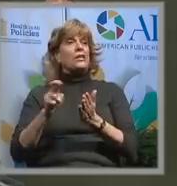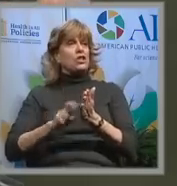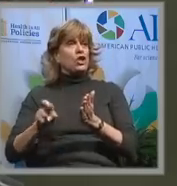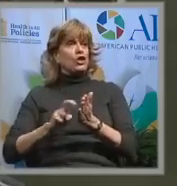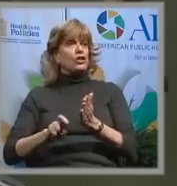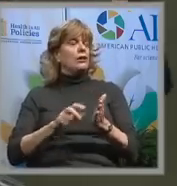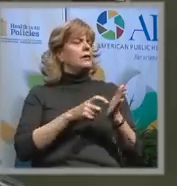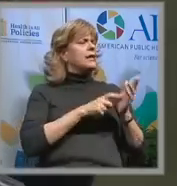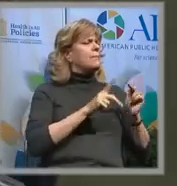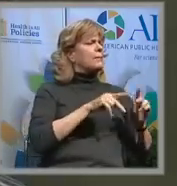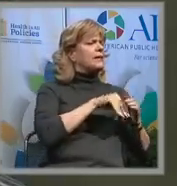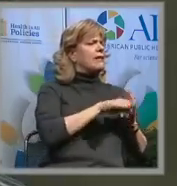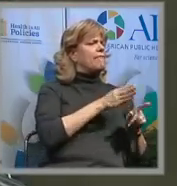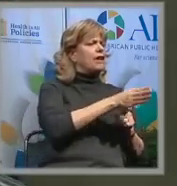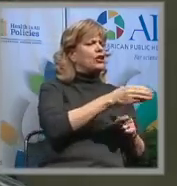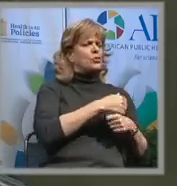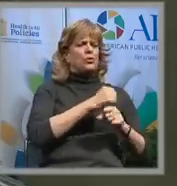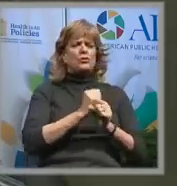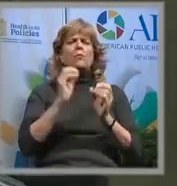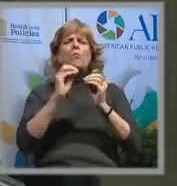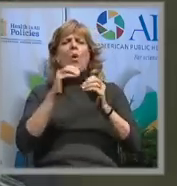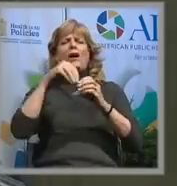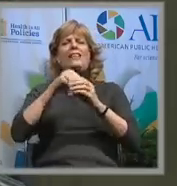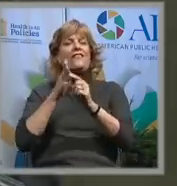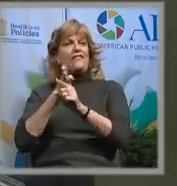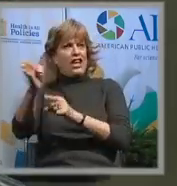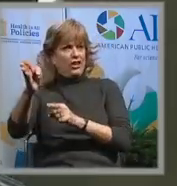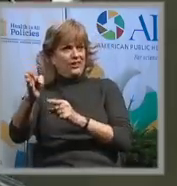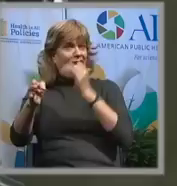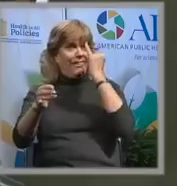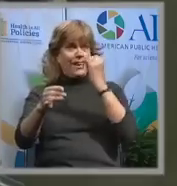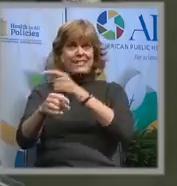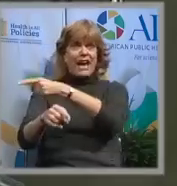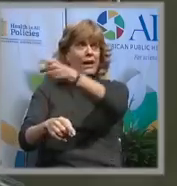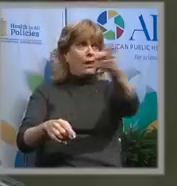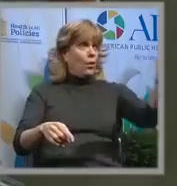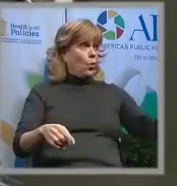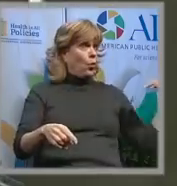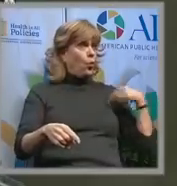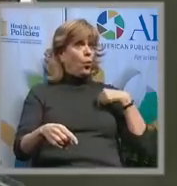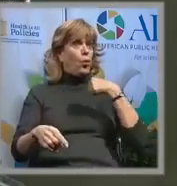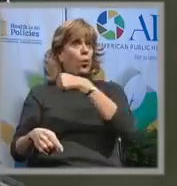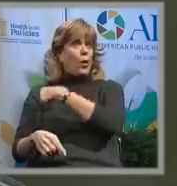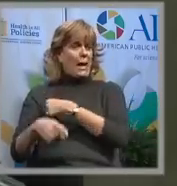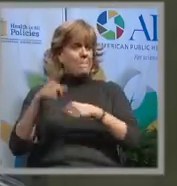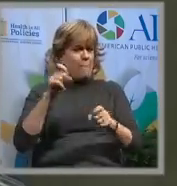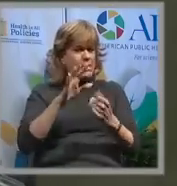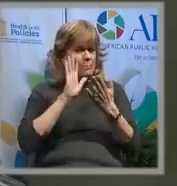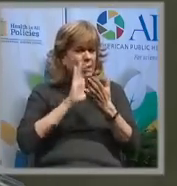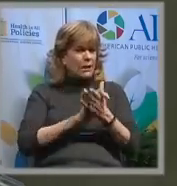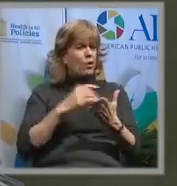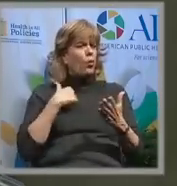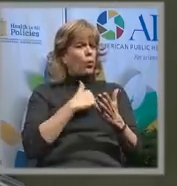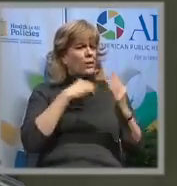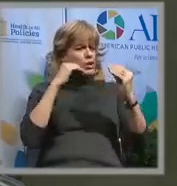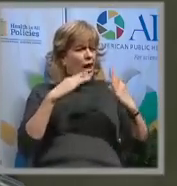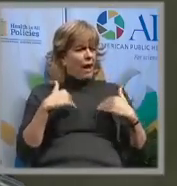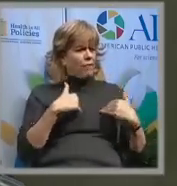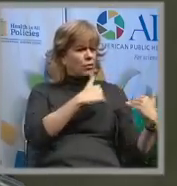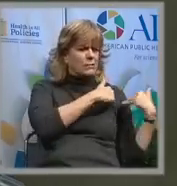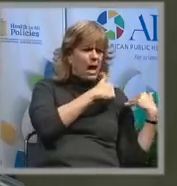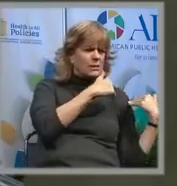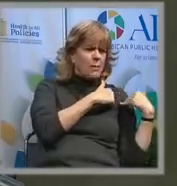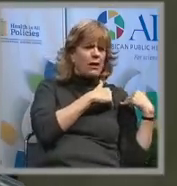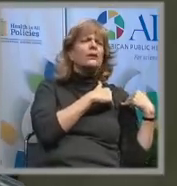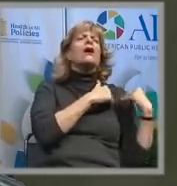in the field to help produce more in the field. I mean, the idea is that we must believe that we as educators have a responsibility to